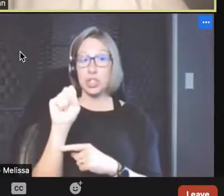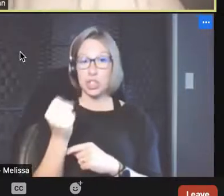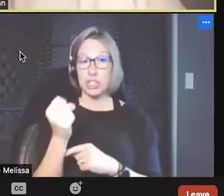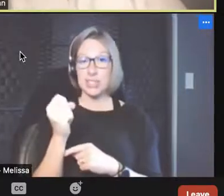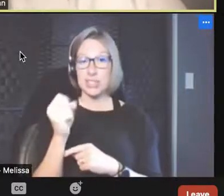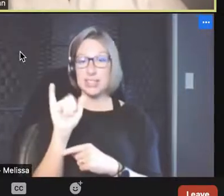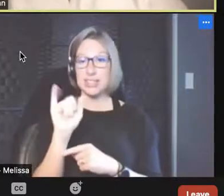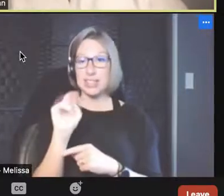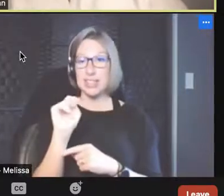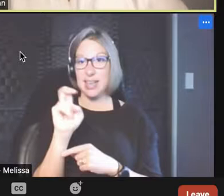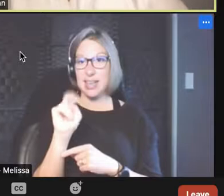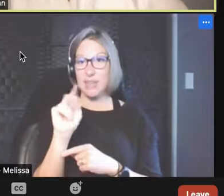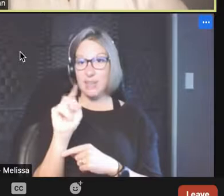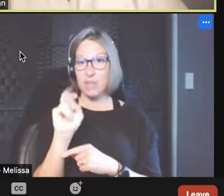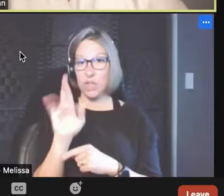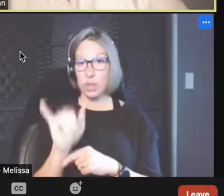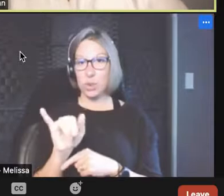on,